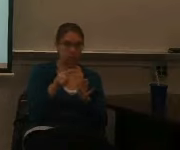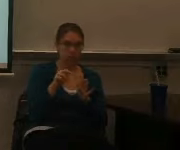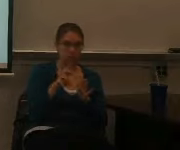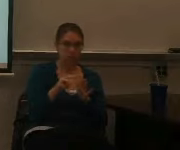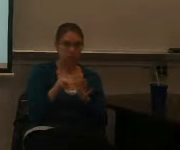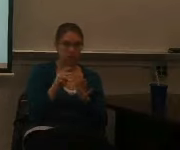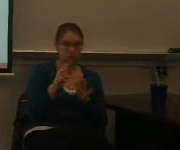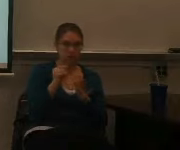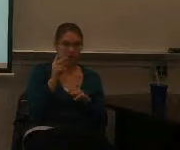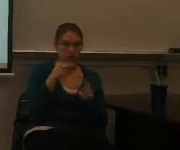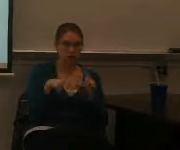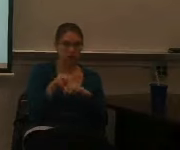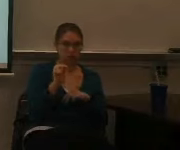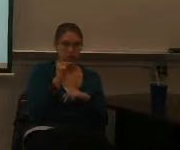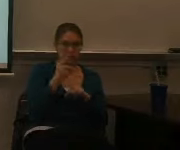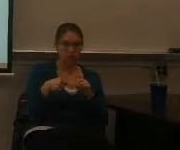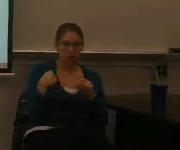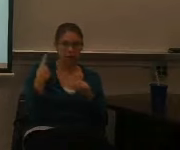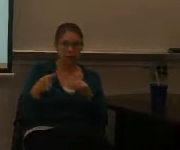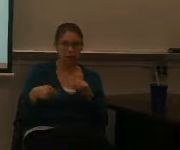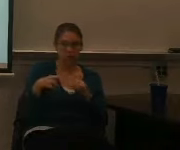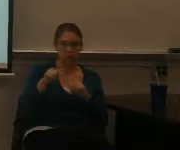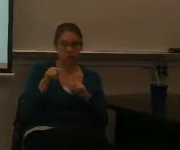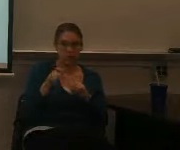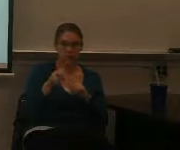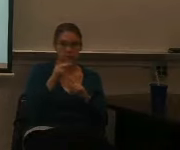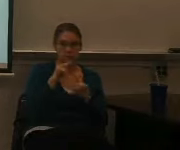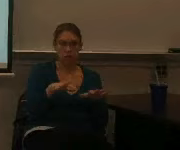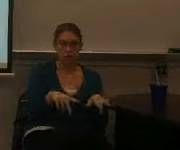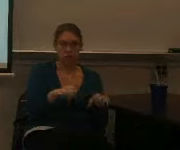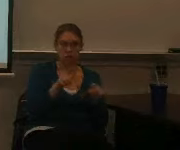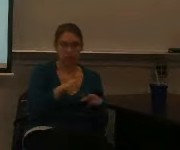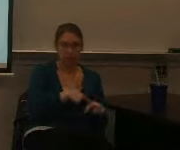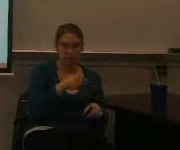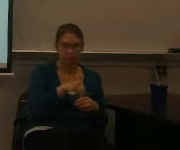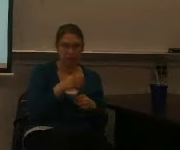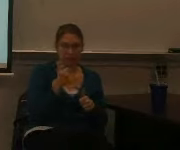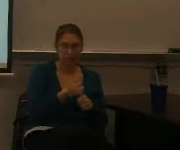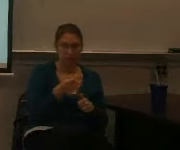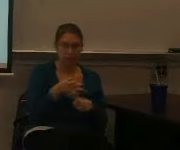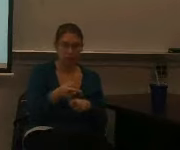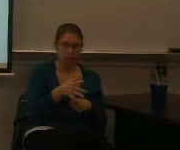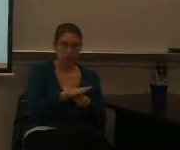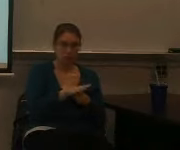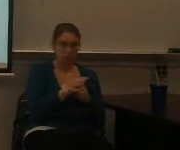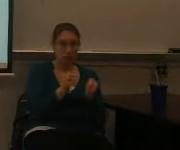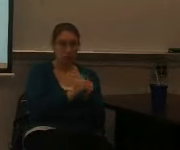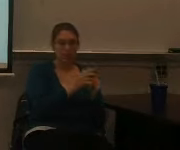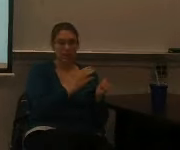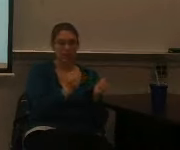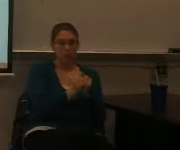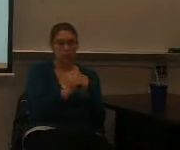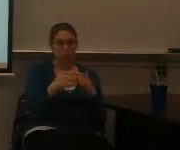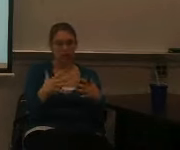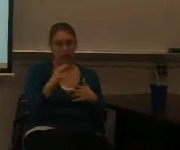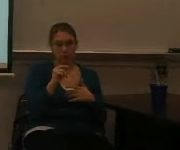and looking at the nutrient spiraling rate, the nutrient uptake length in each of those reaches with and without the